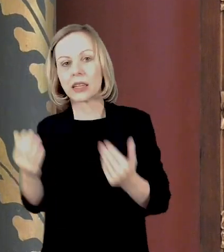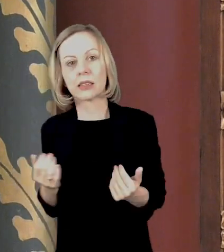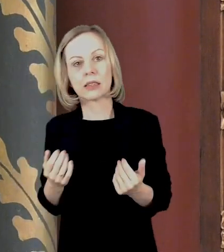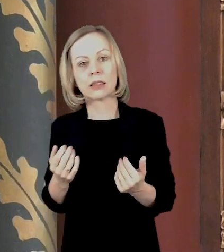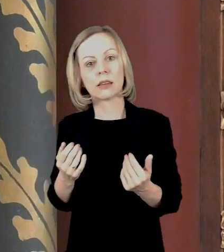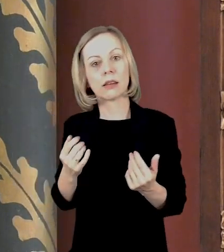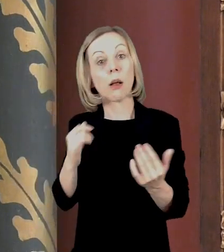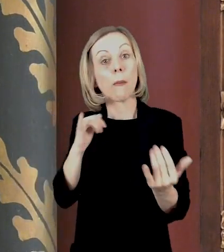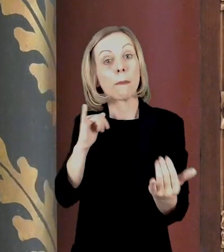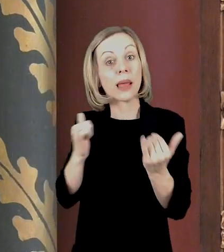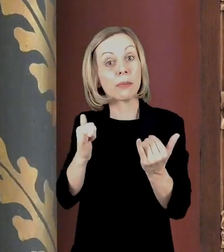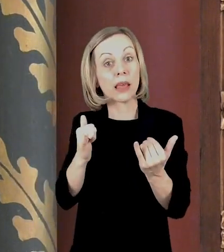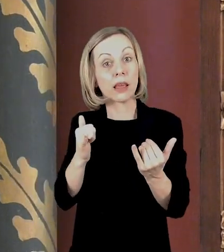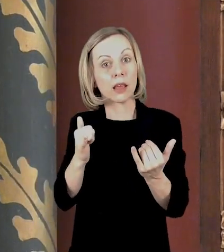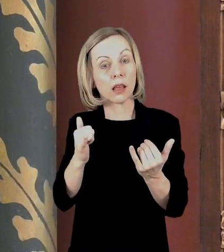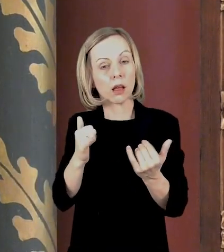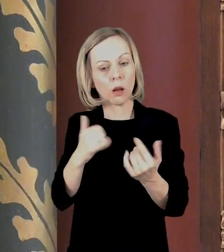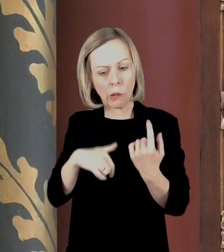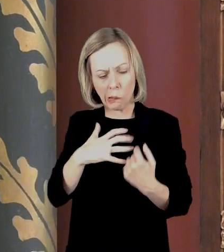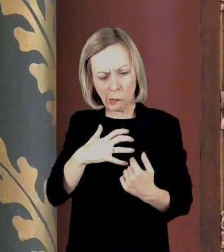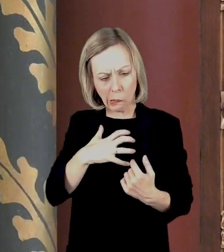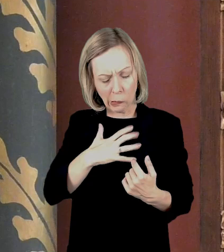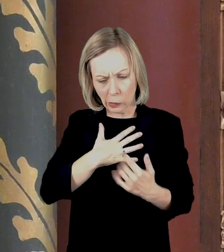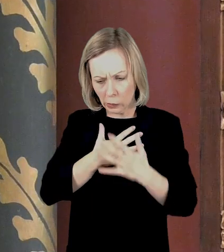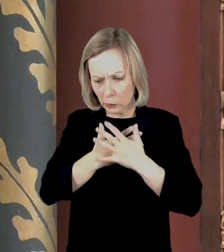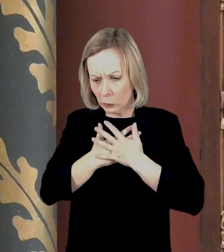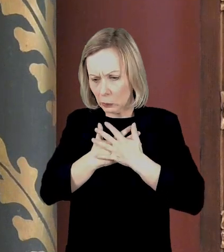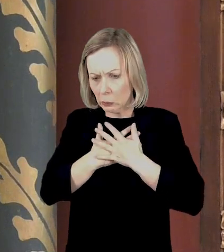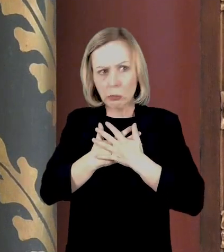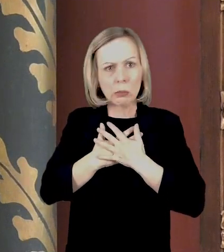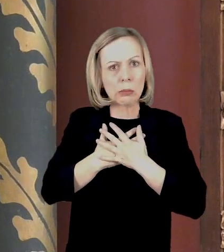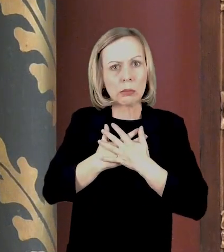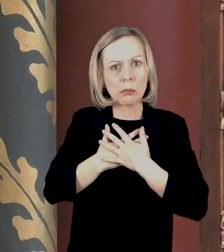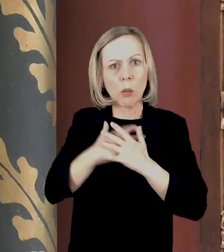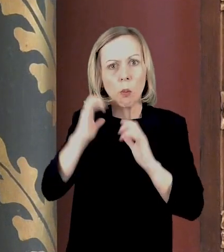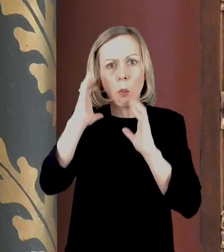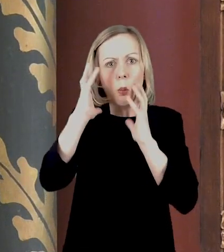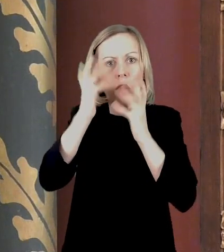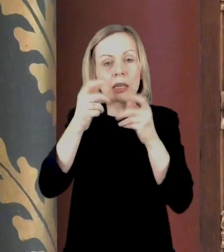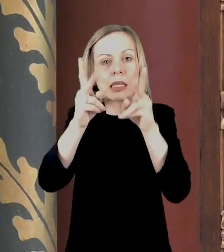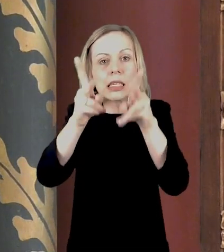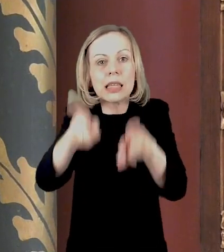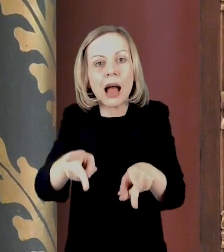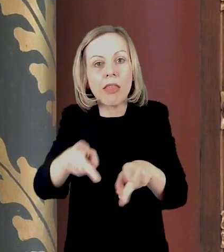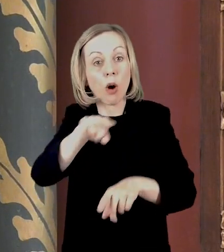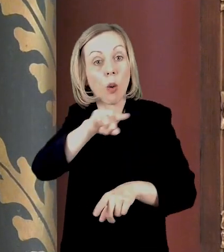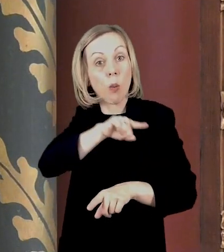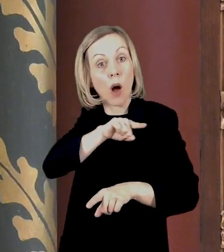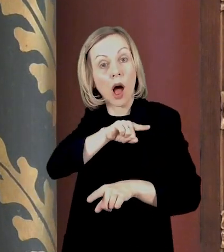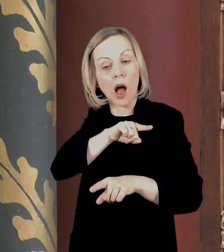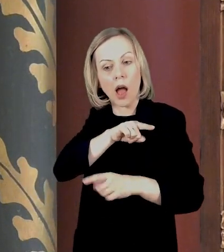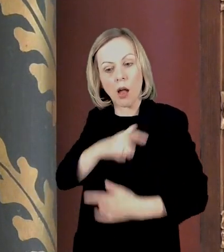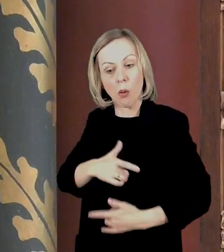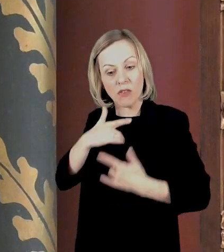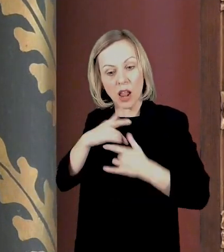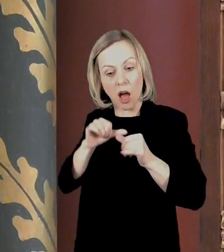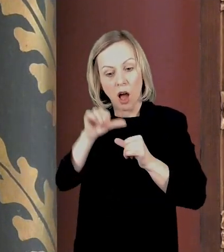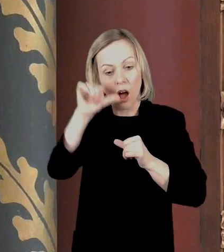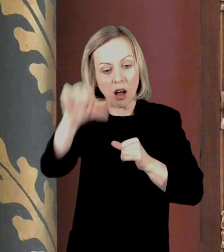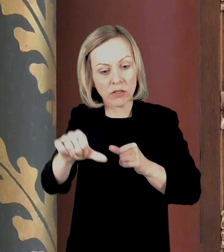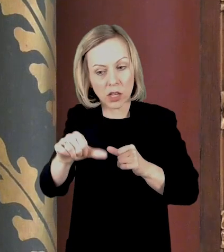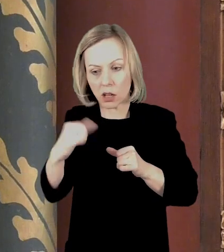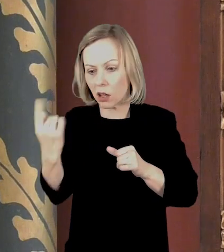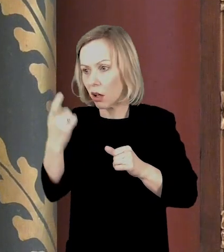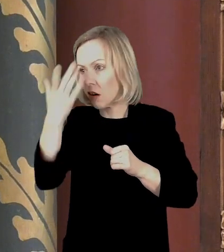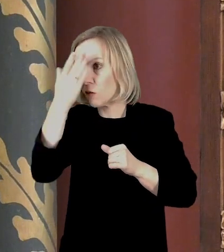is this fear of being forgotten that makes us so very fearful of death. It's not for many of us the thought